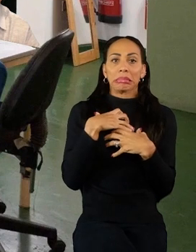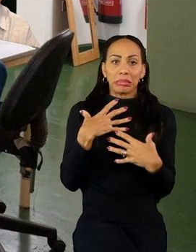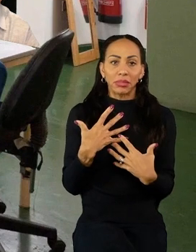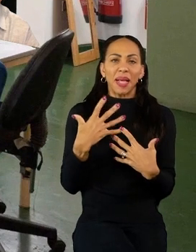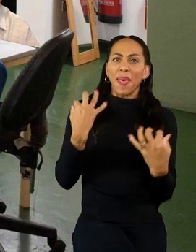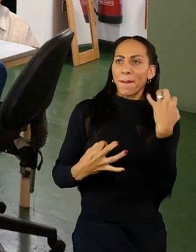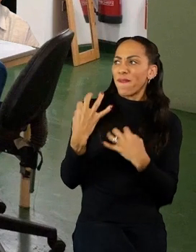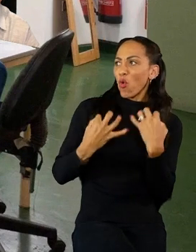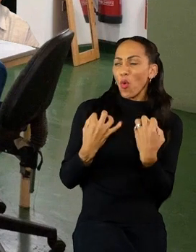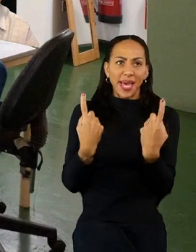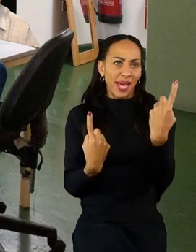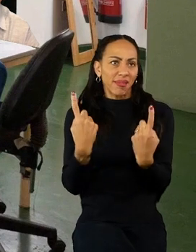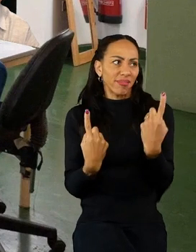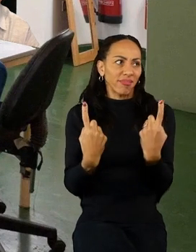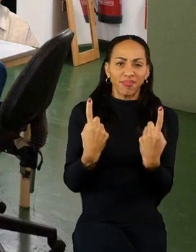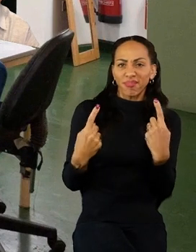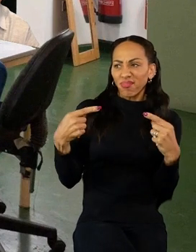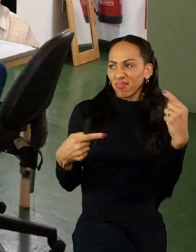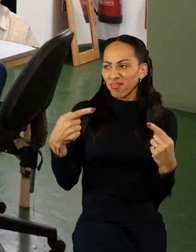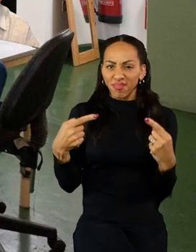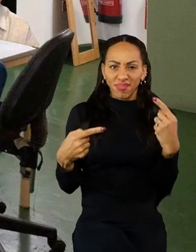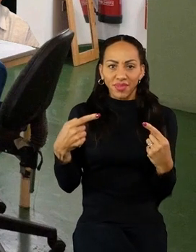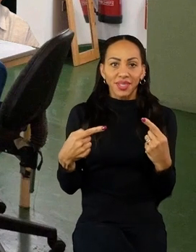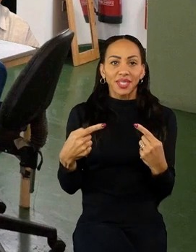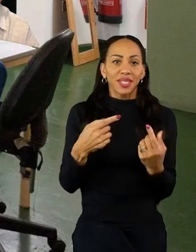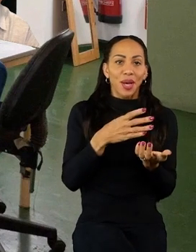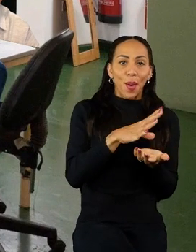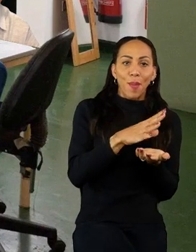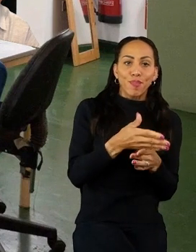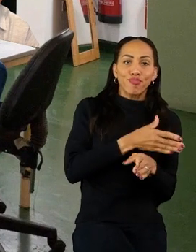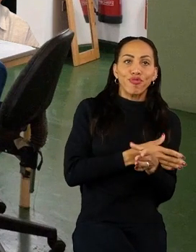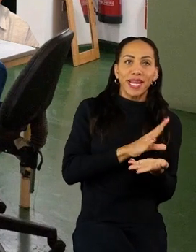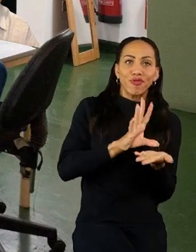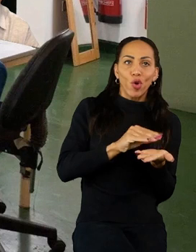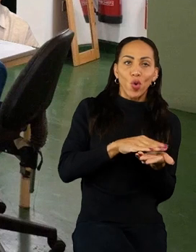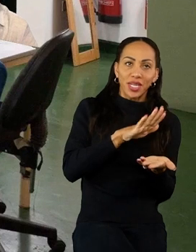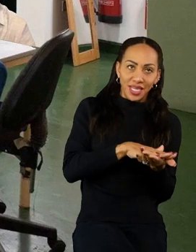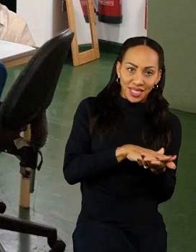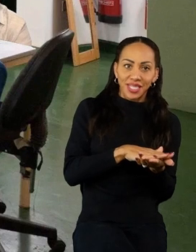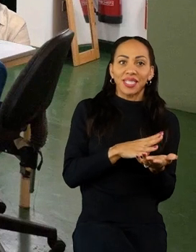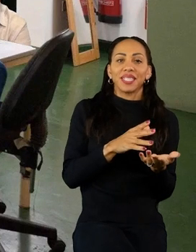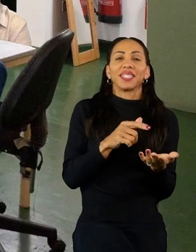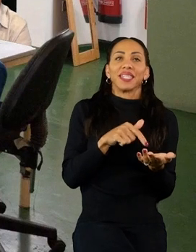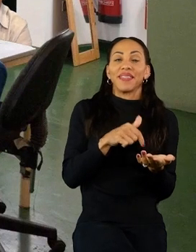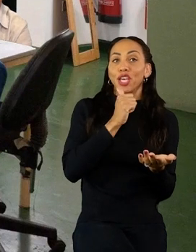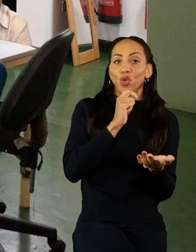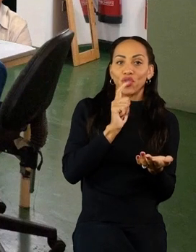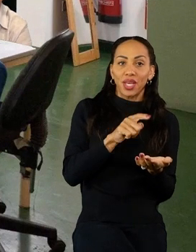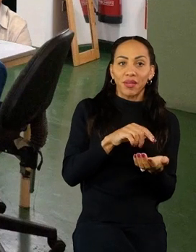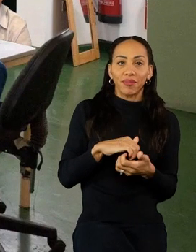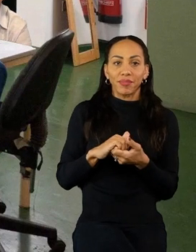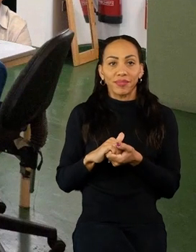here against themselves. The boy band on the left, and they're pre-recorded that they're actually then performing with.